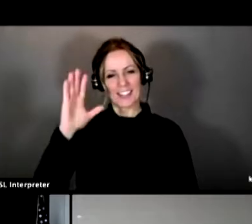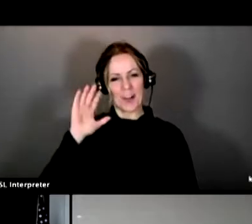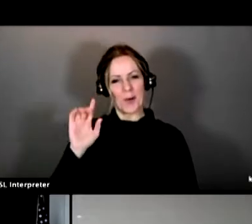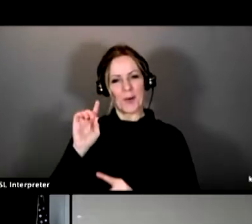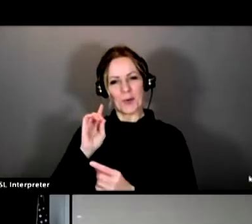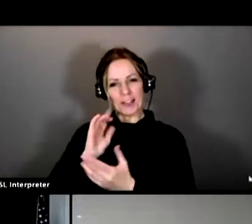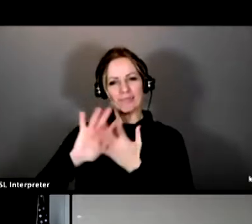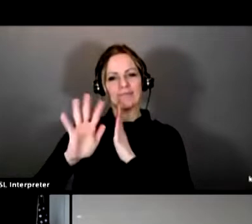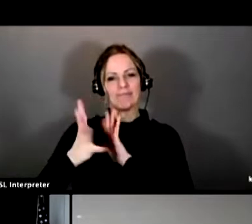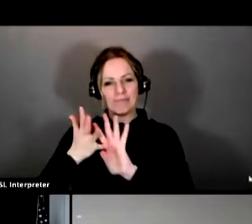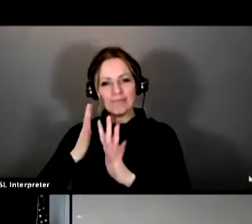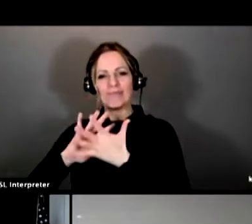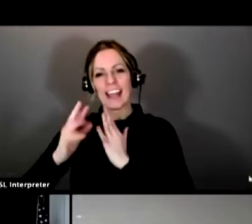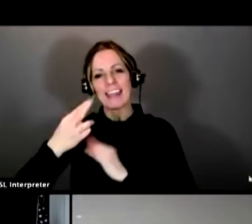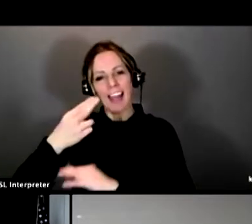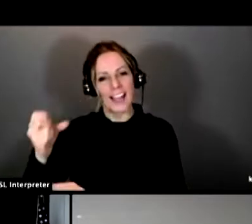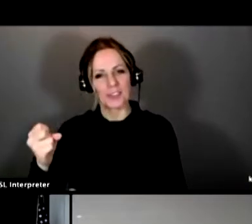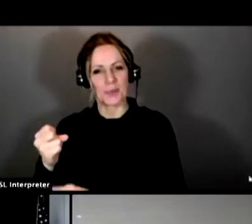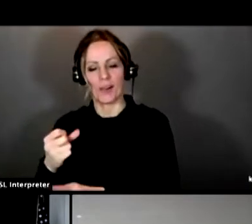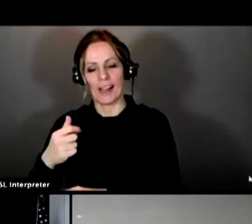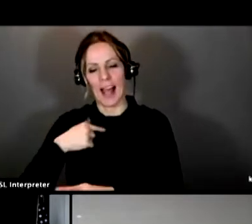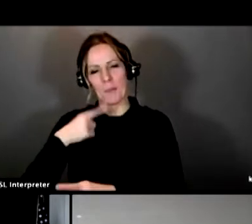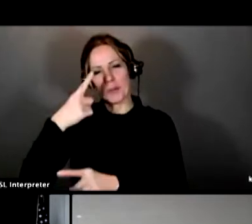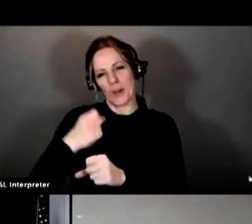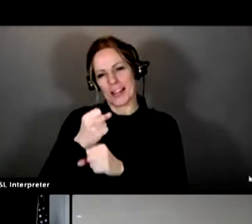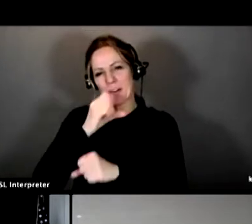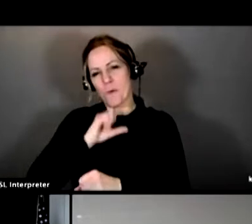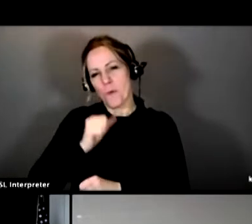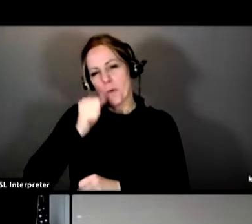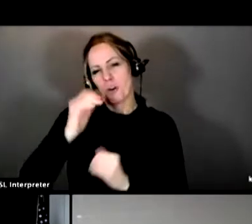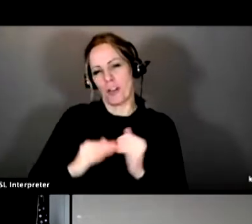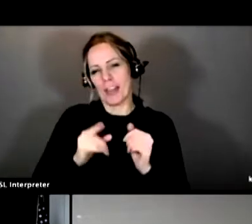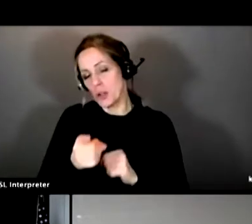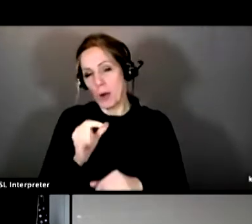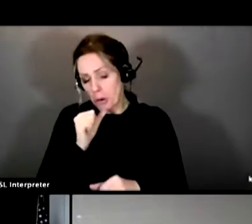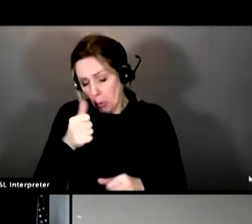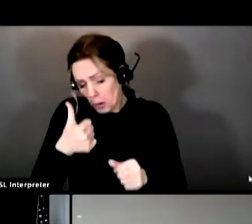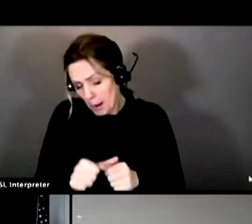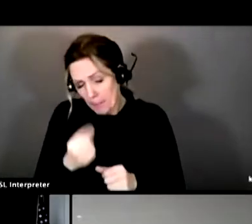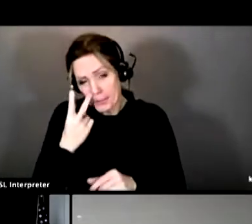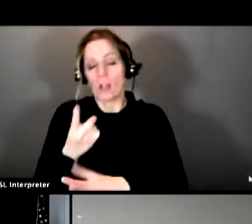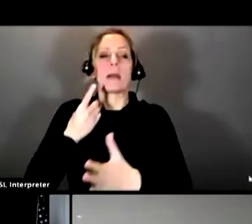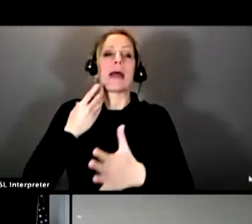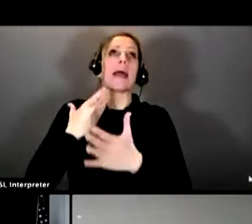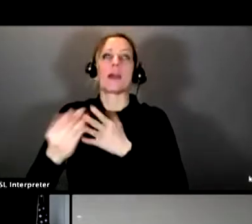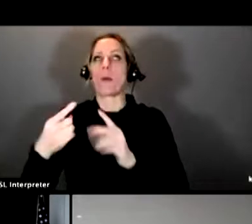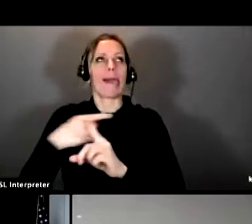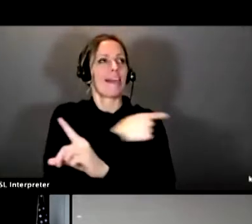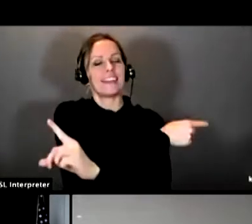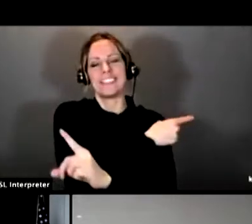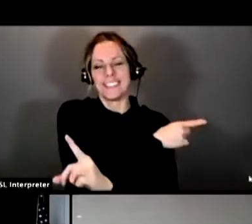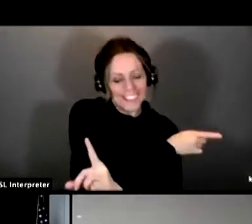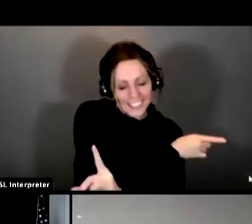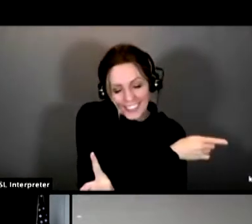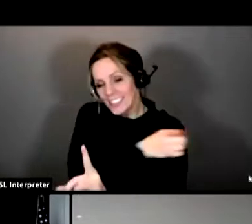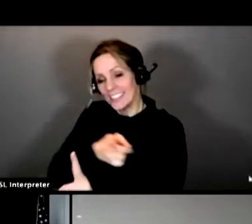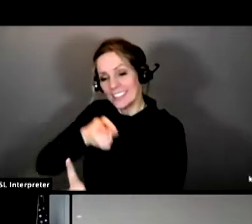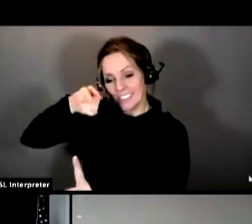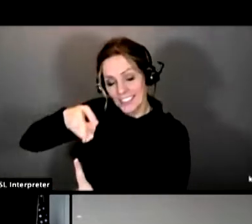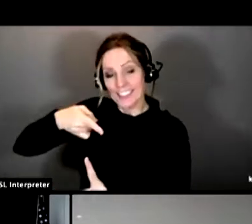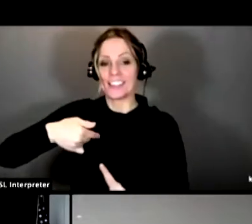you, but I never remember seeing you. But anyway, I don't mean to digress. Anyway, I